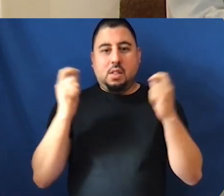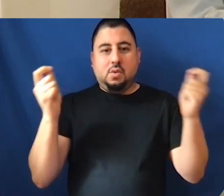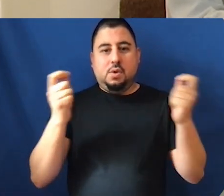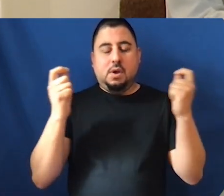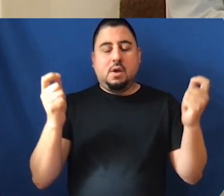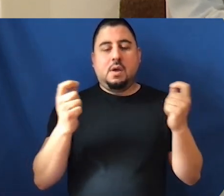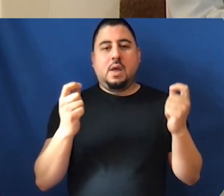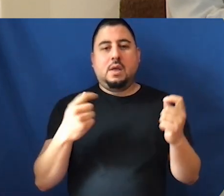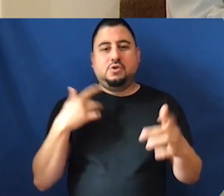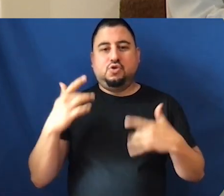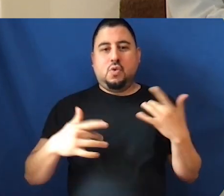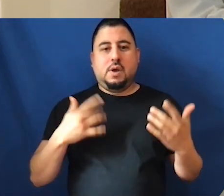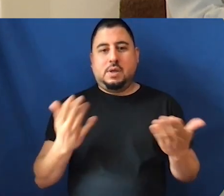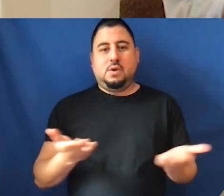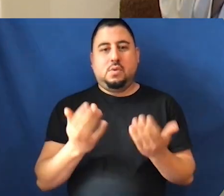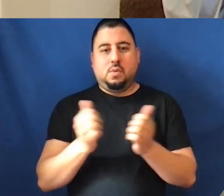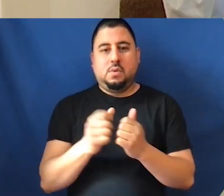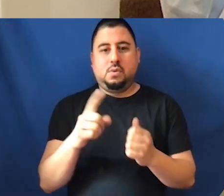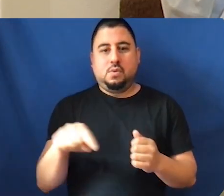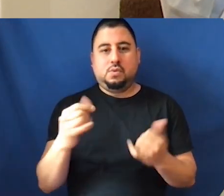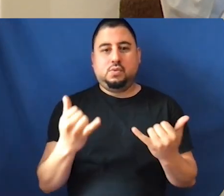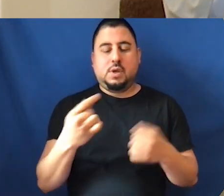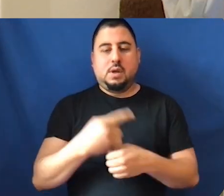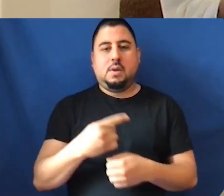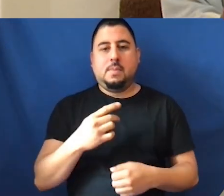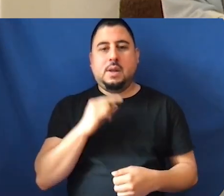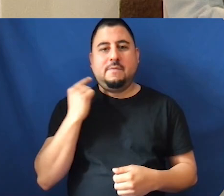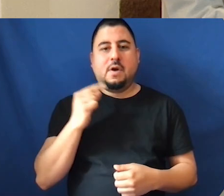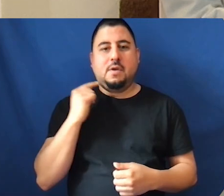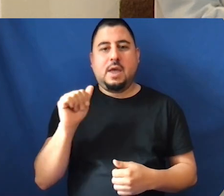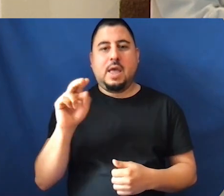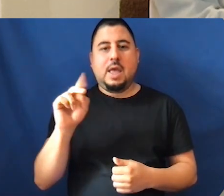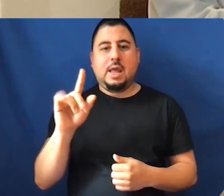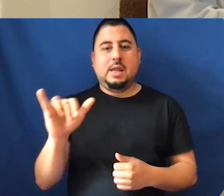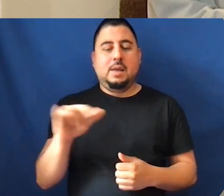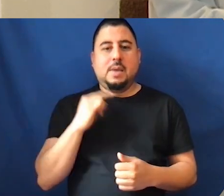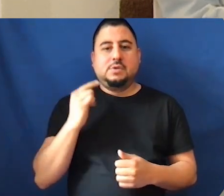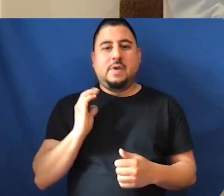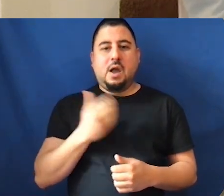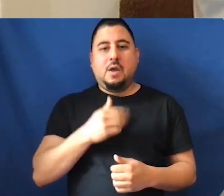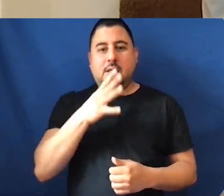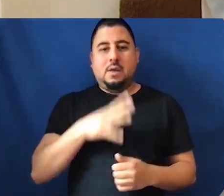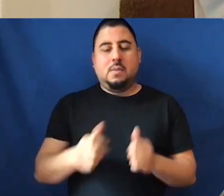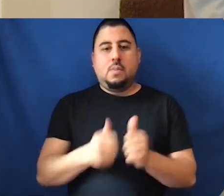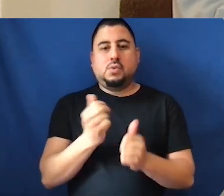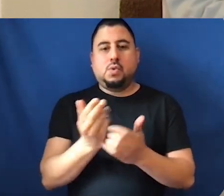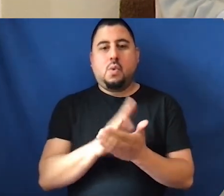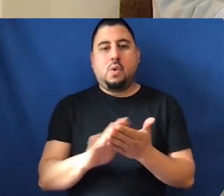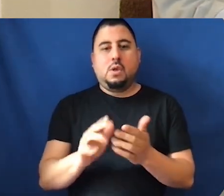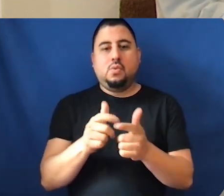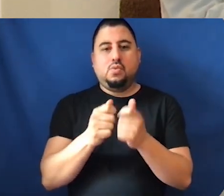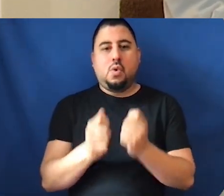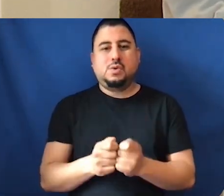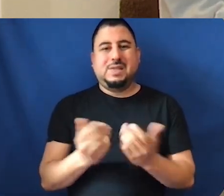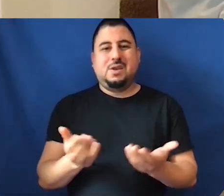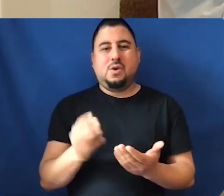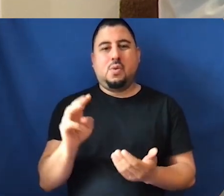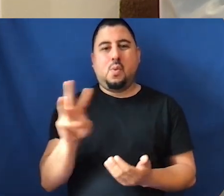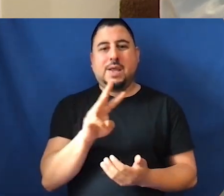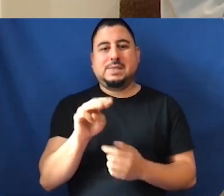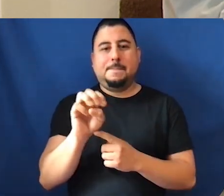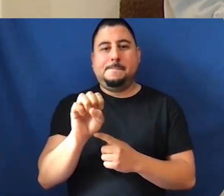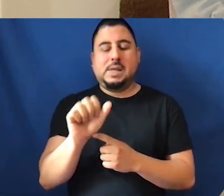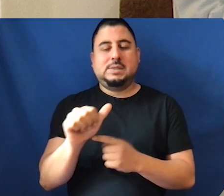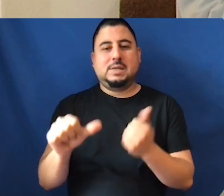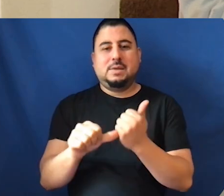Alleluias, and it's a joy to be able to be together today. I'm Father Andy Pavlik, the pastor of Our Lady of the Most Holy Rosary here on the West Mesa, and I'm